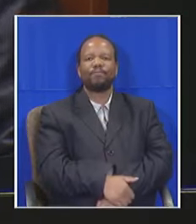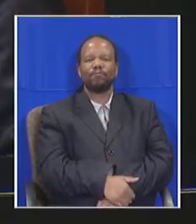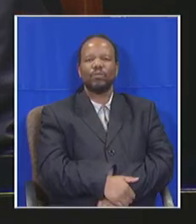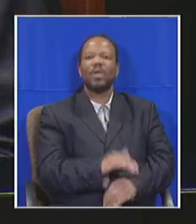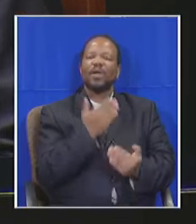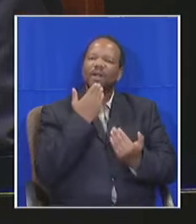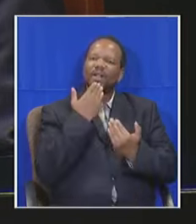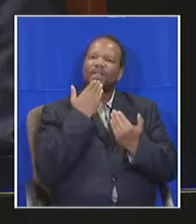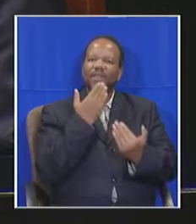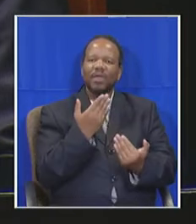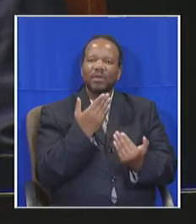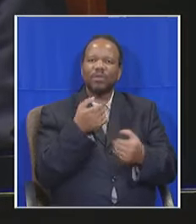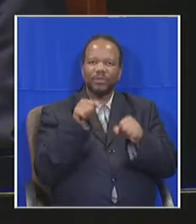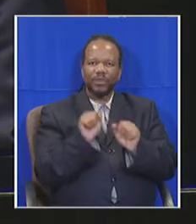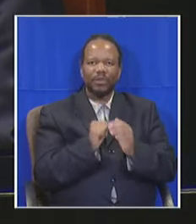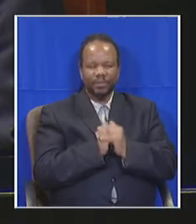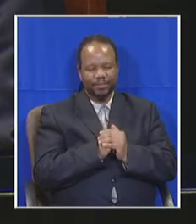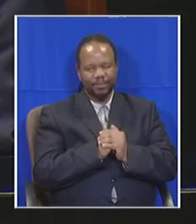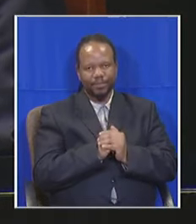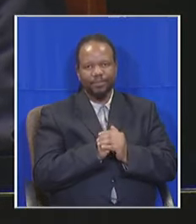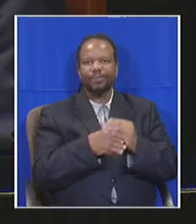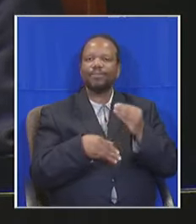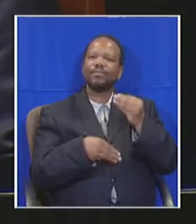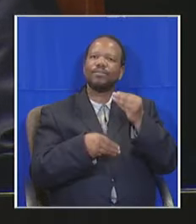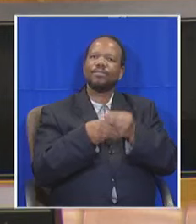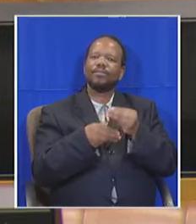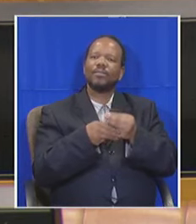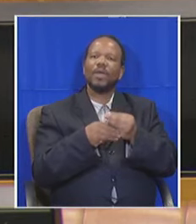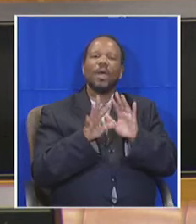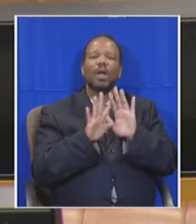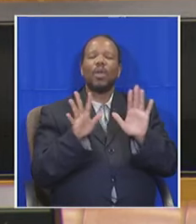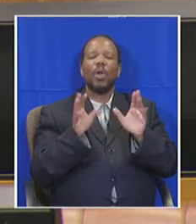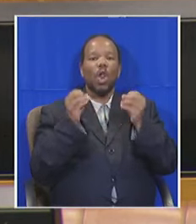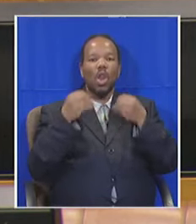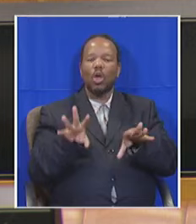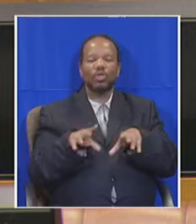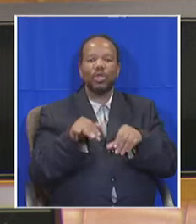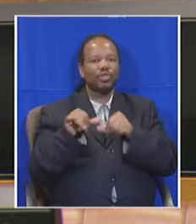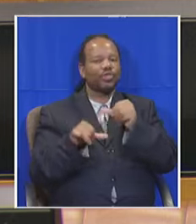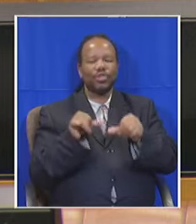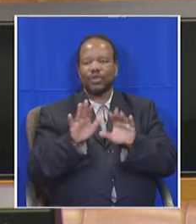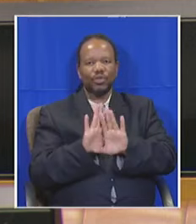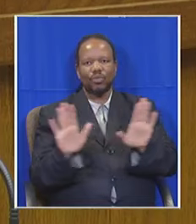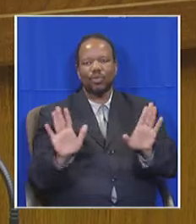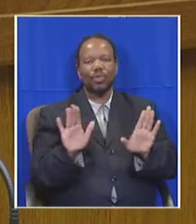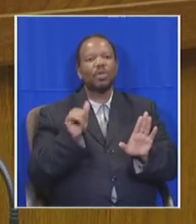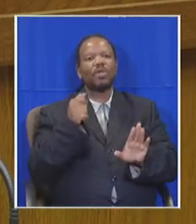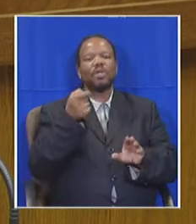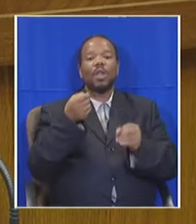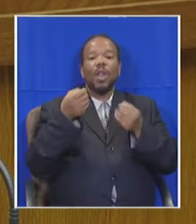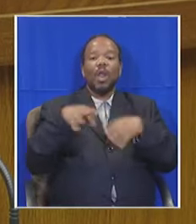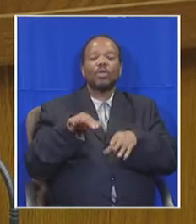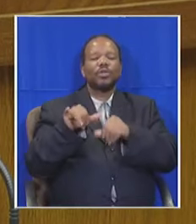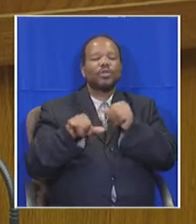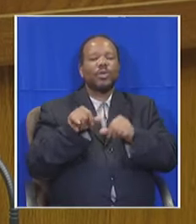Thank you very much. I'm on top of that situation, lost generation, Chairperson. The lost generation are